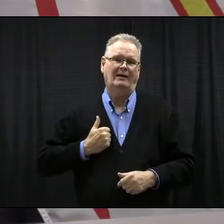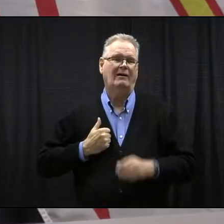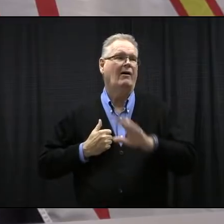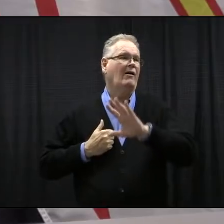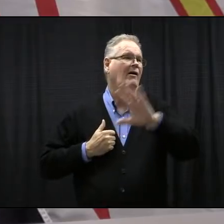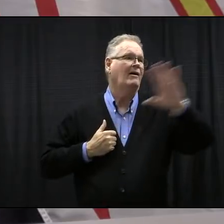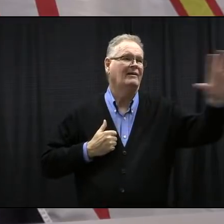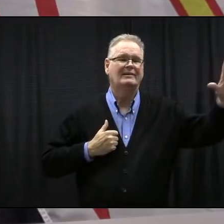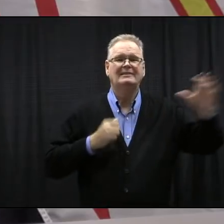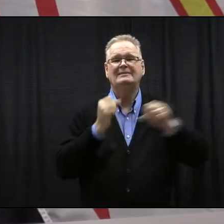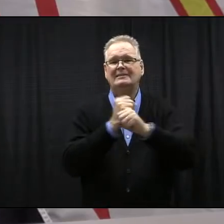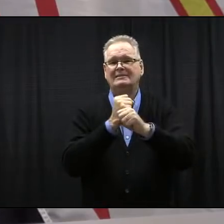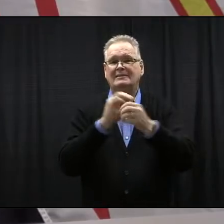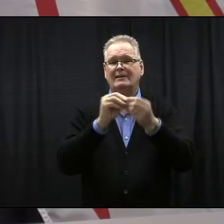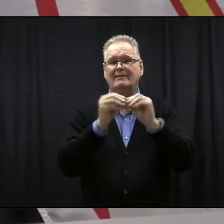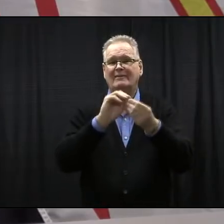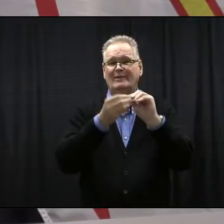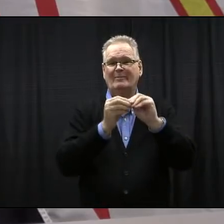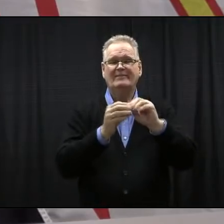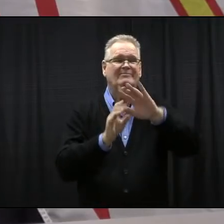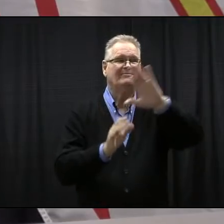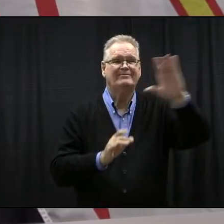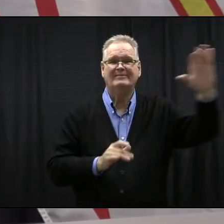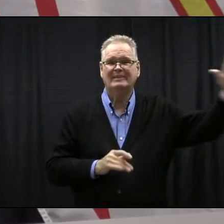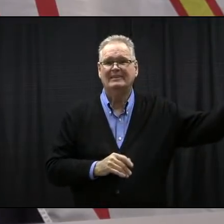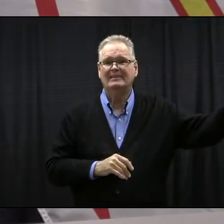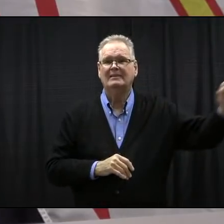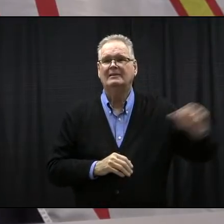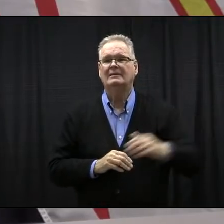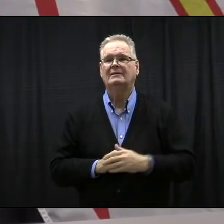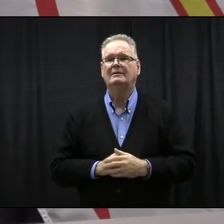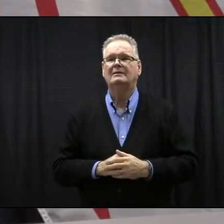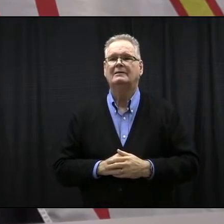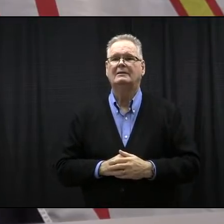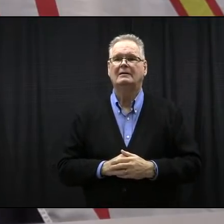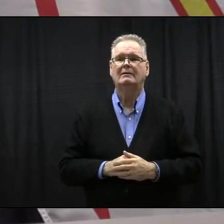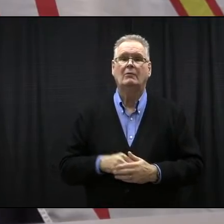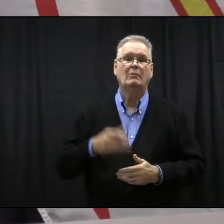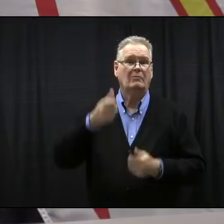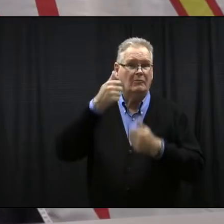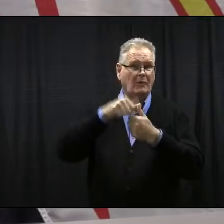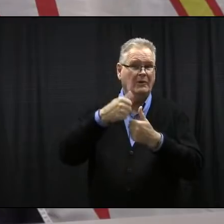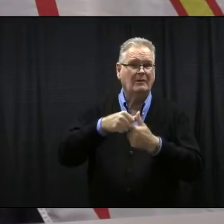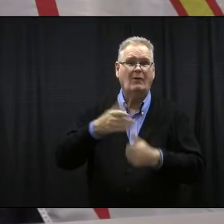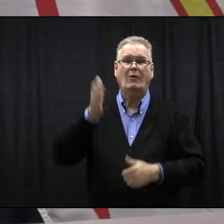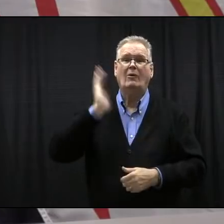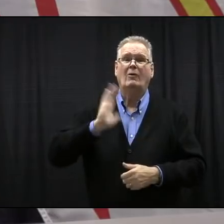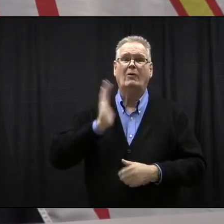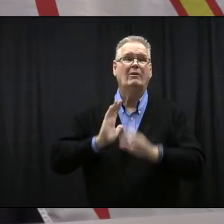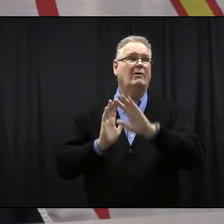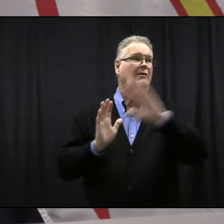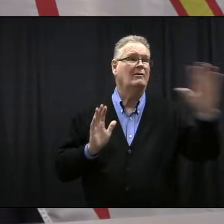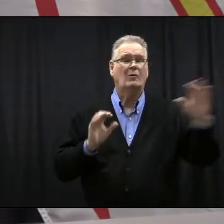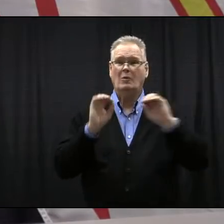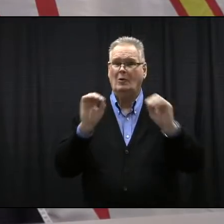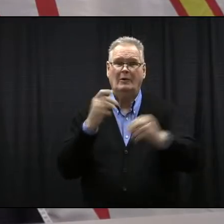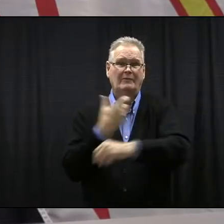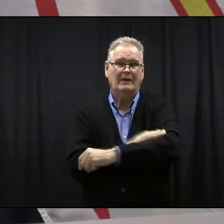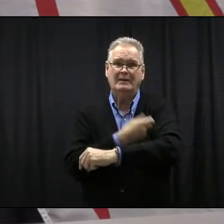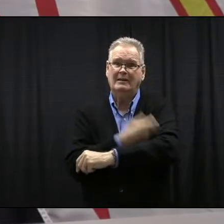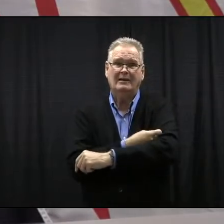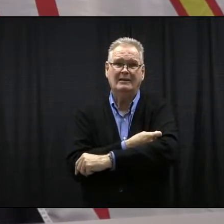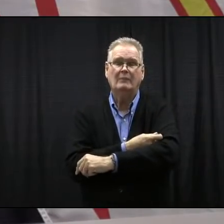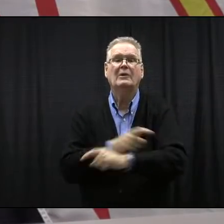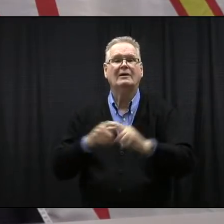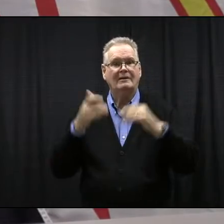were far more unvaccinated people than there were vaccinated people. So, over time that's going to balance out. And I don't think we've